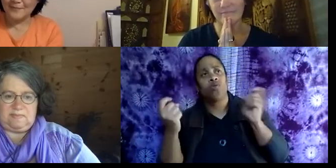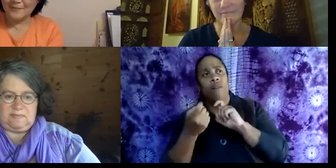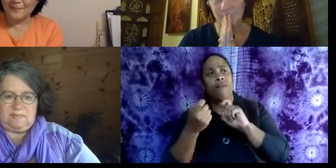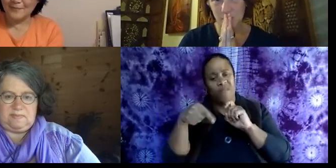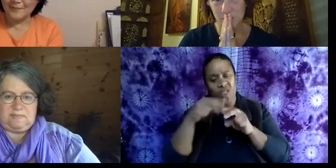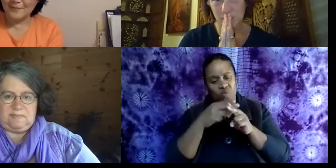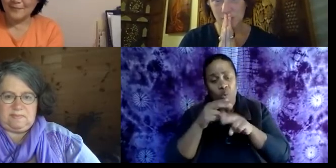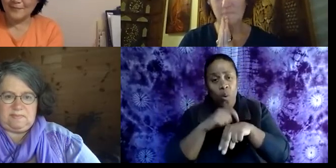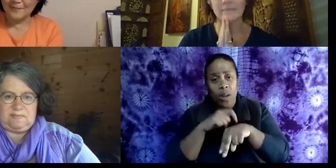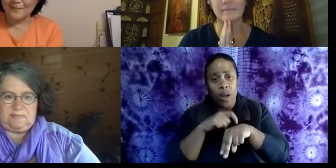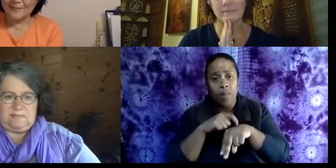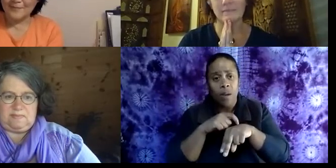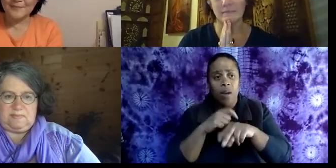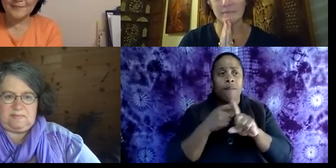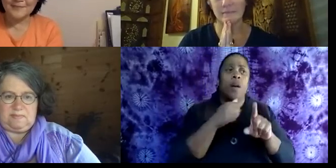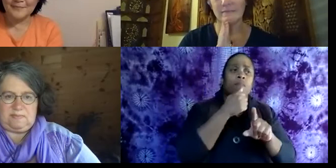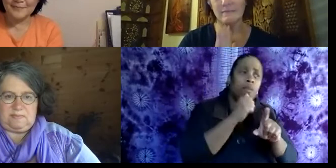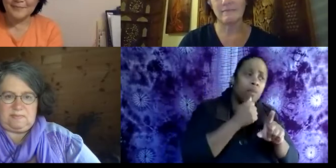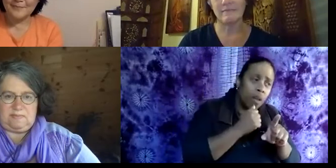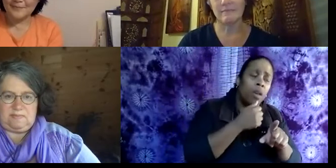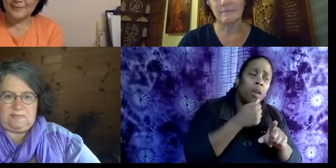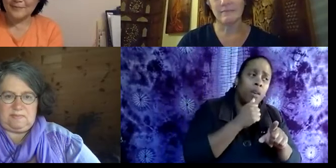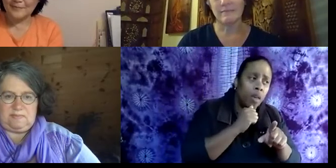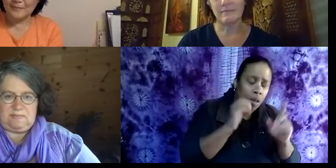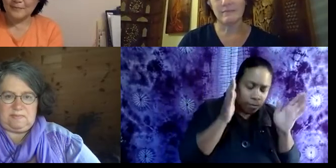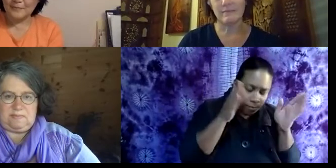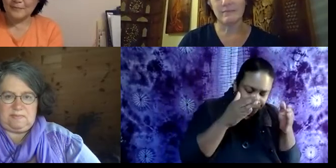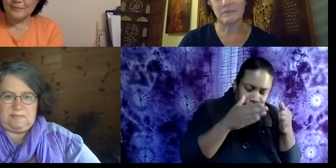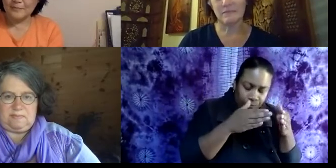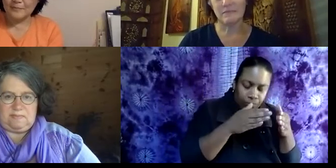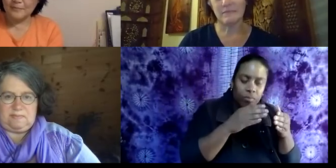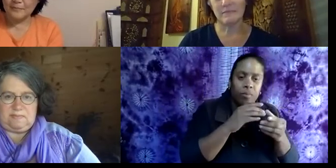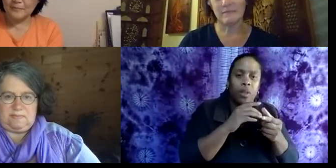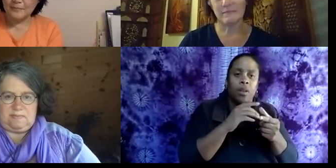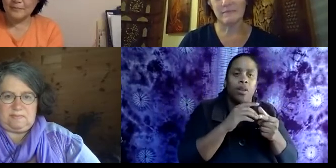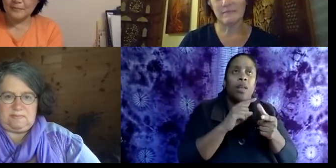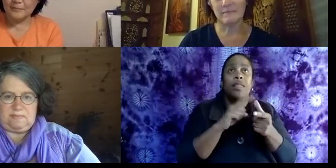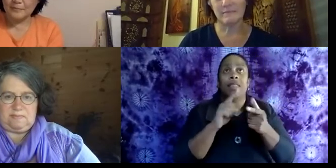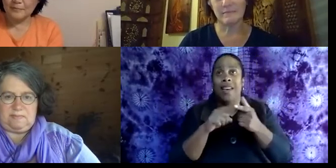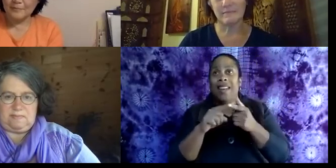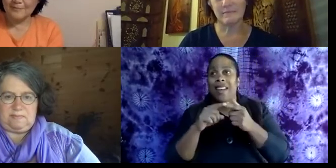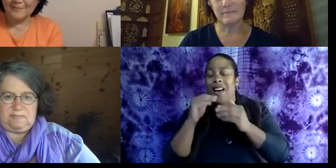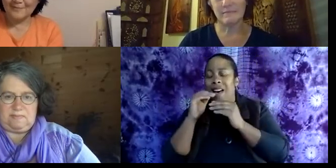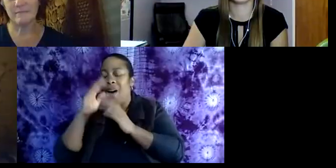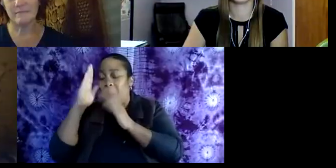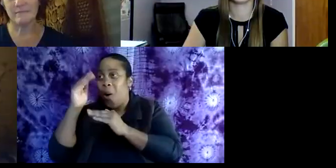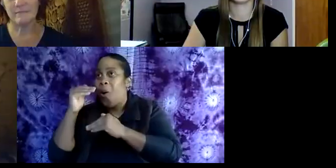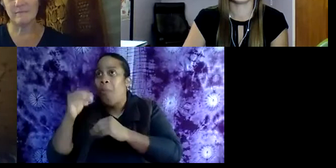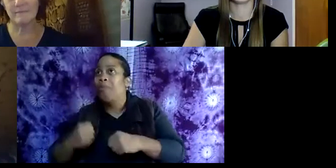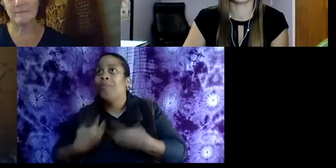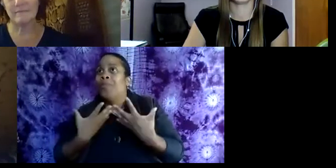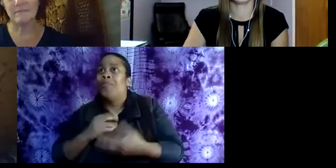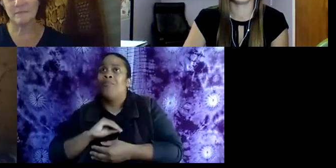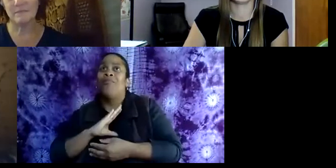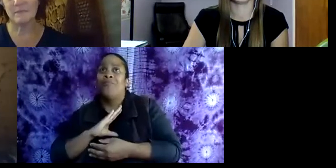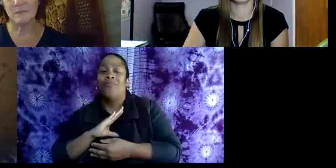frame from the suffering and the sort of being enclosed in that, and so like your hopefulness and the smiliness and all that coming out. And this